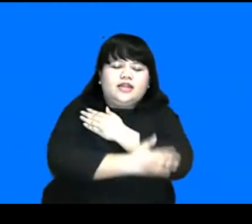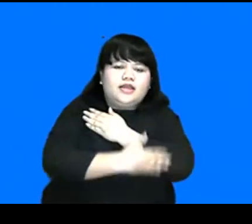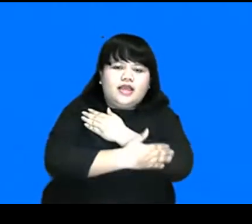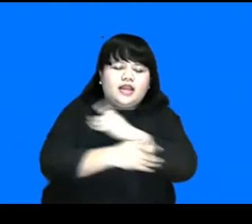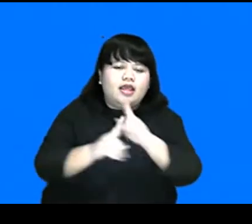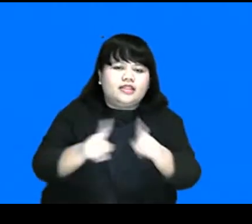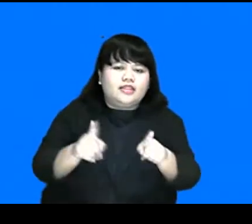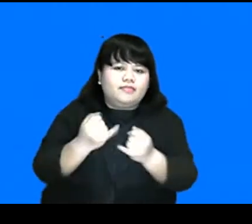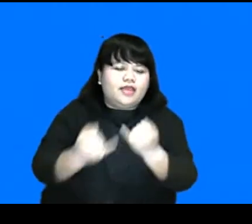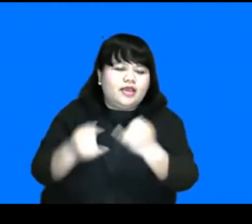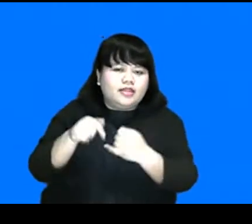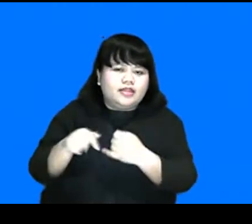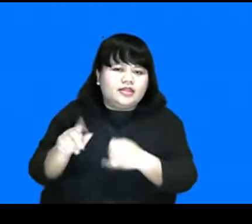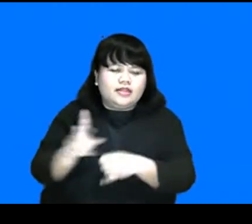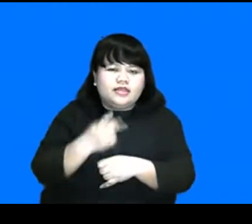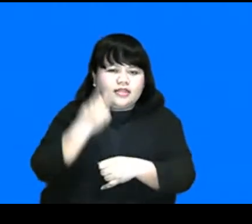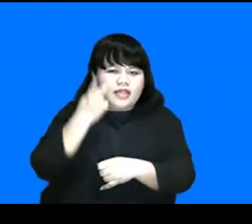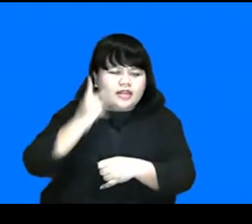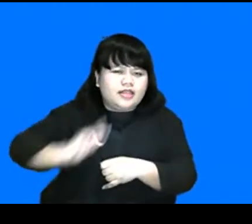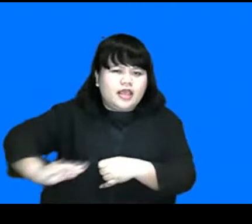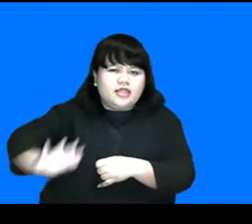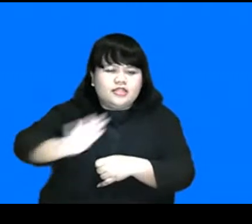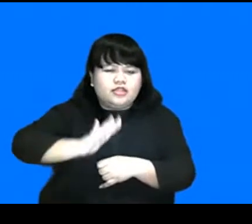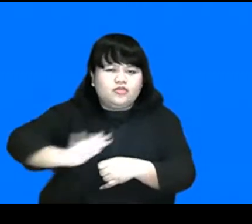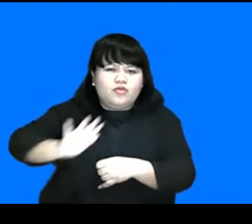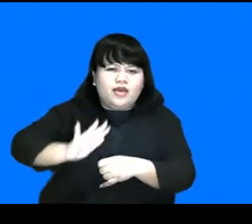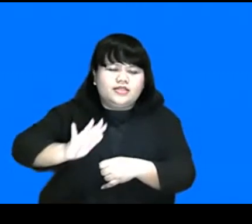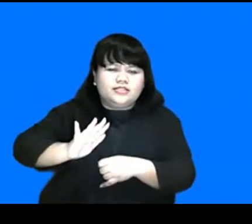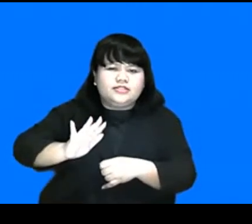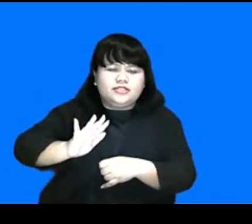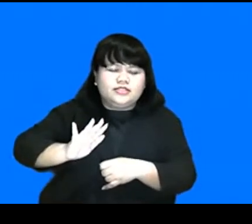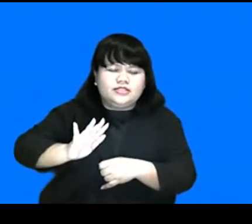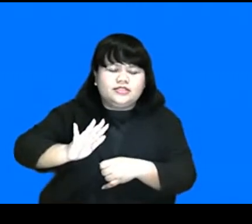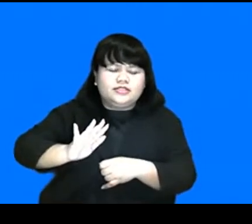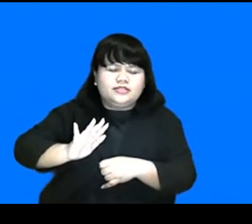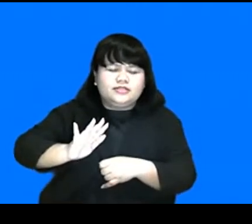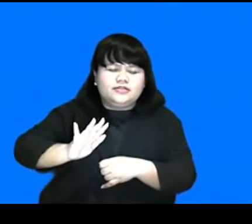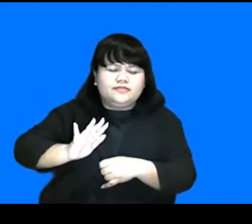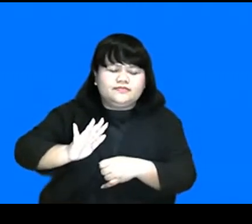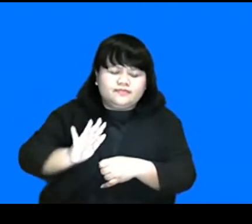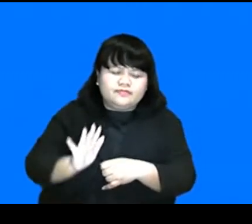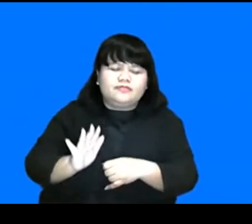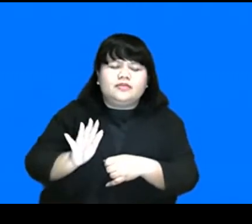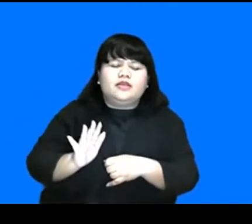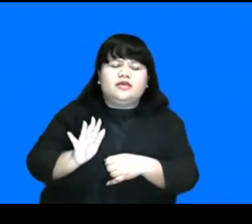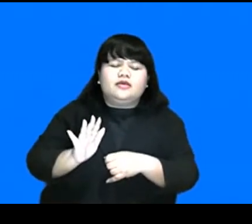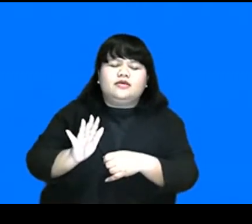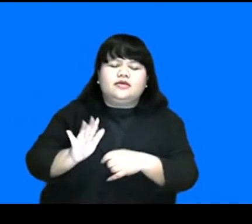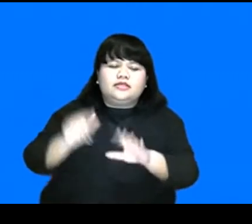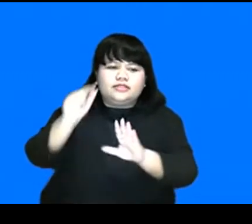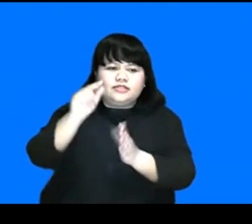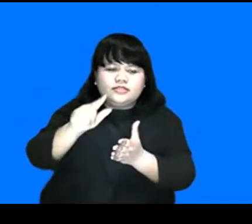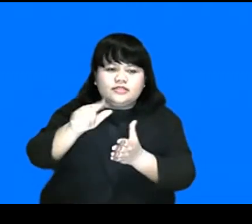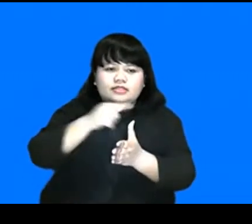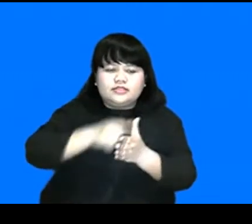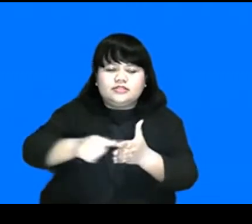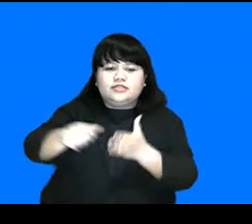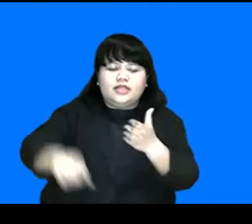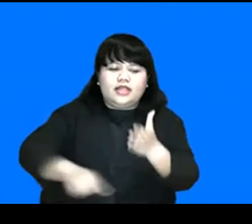Lanka, in Pakistan and so on, what has been the recommendation in relation to these